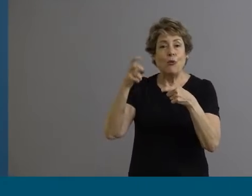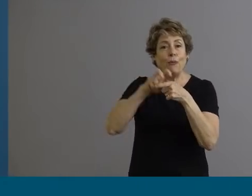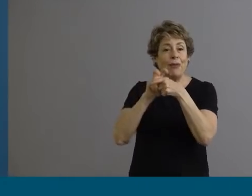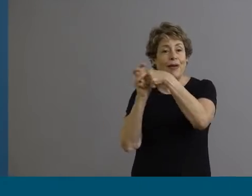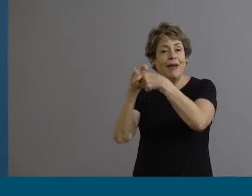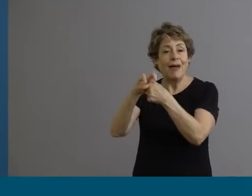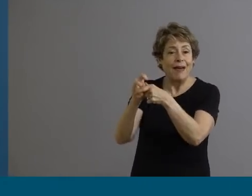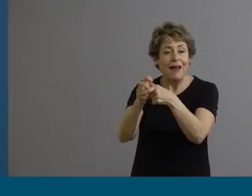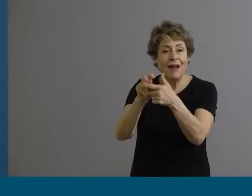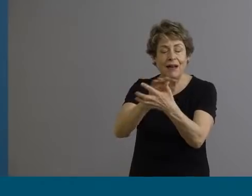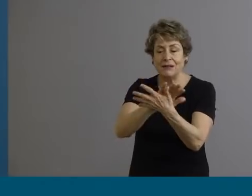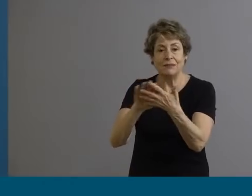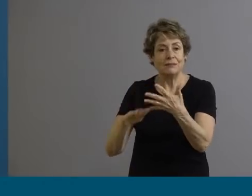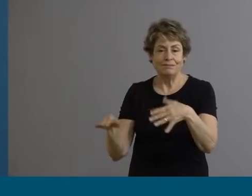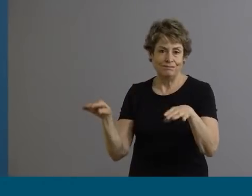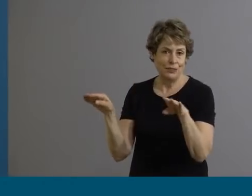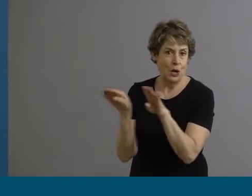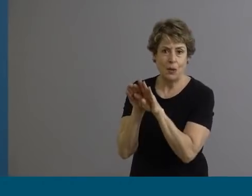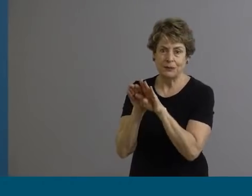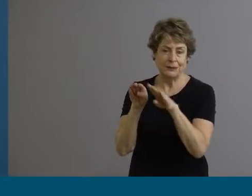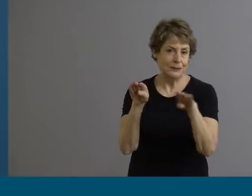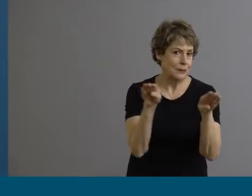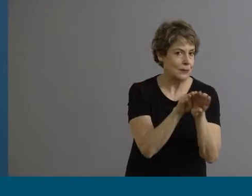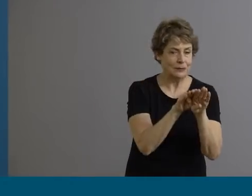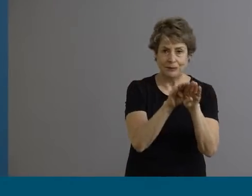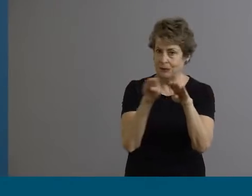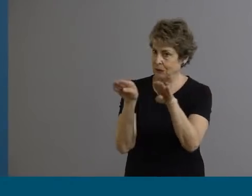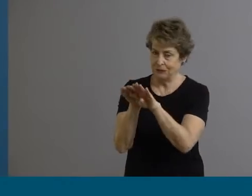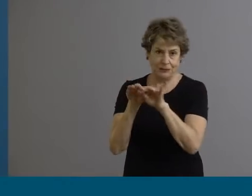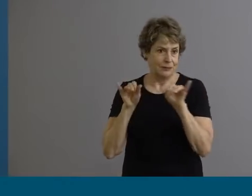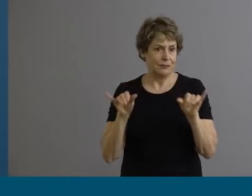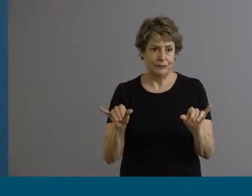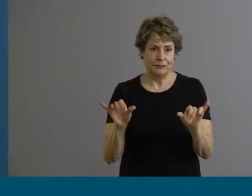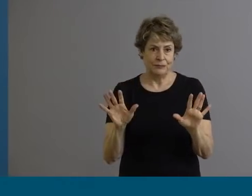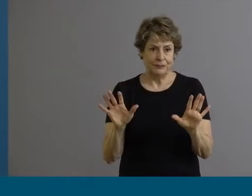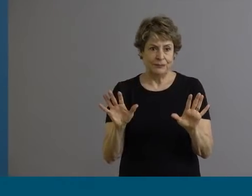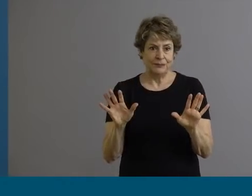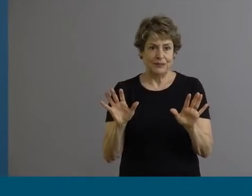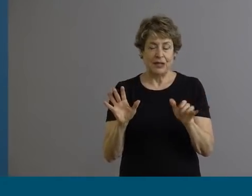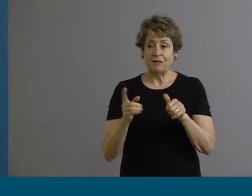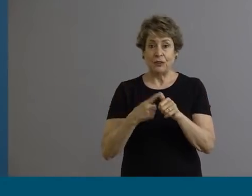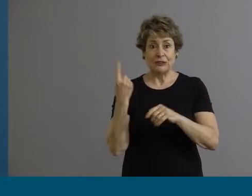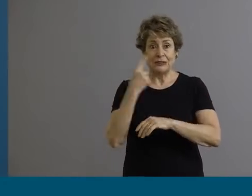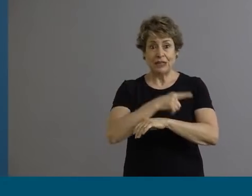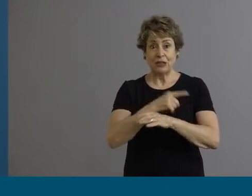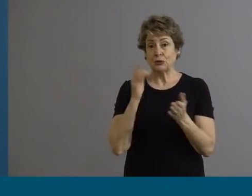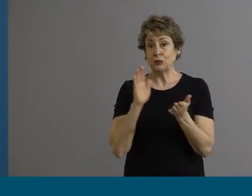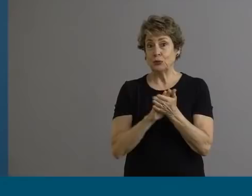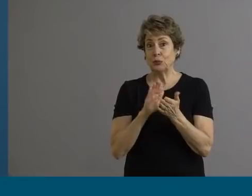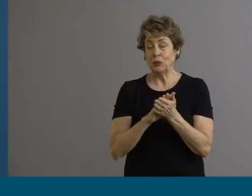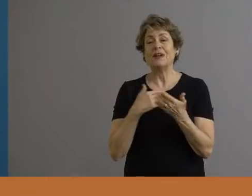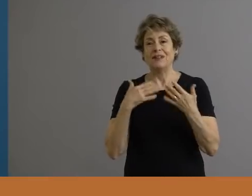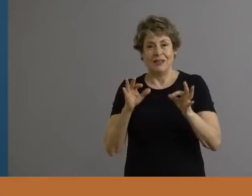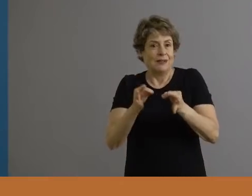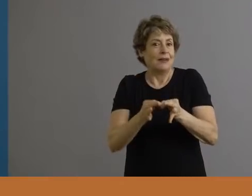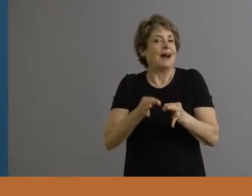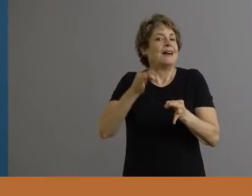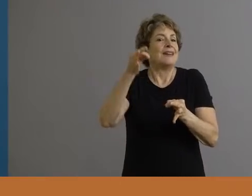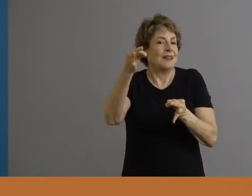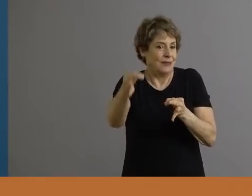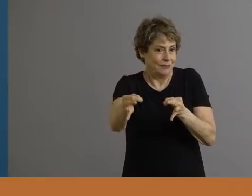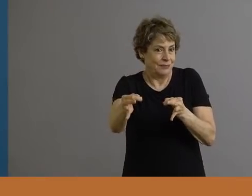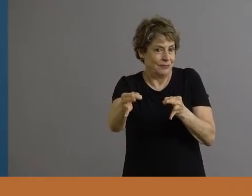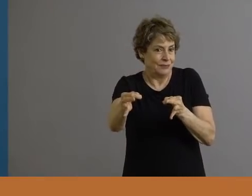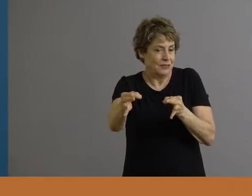And by and large, we've seen compliance. There have been outliers, but by and large, compliance across the board. So